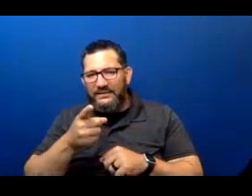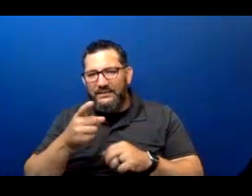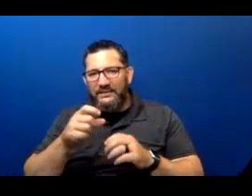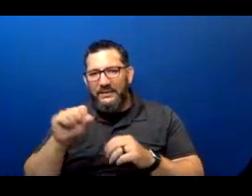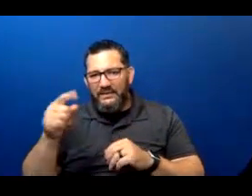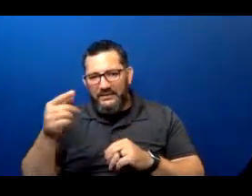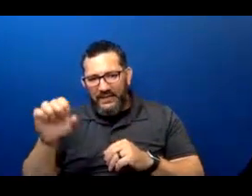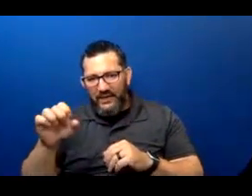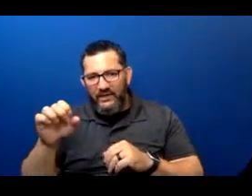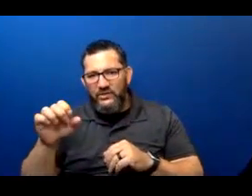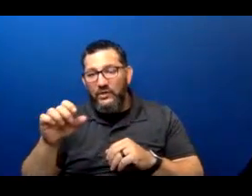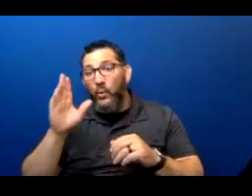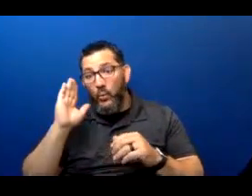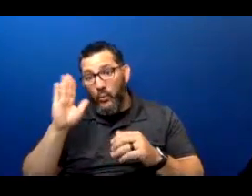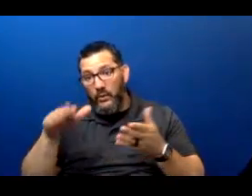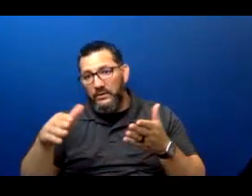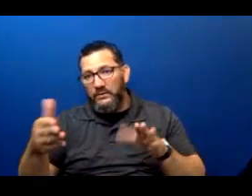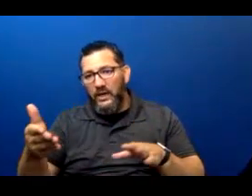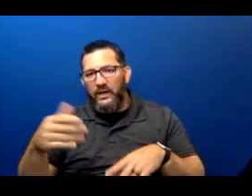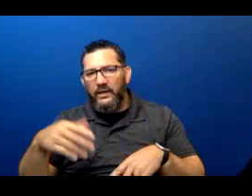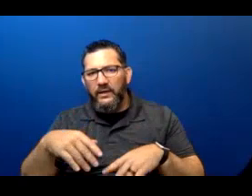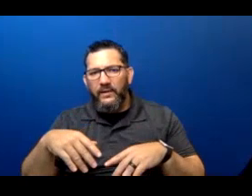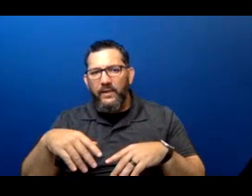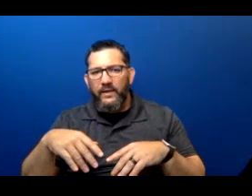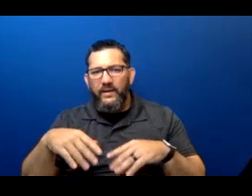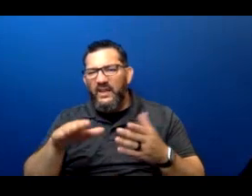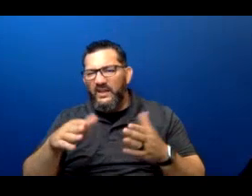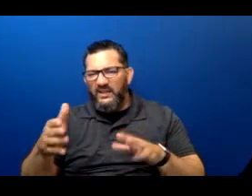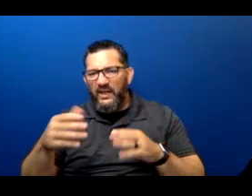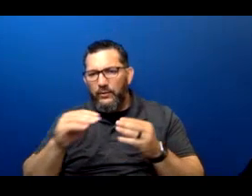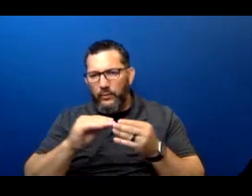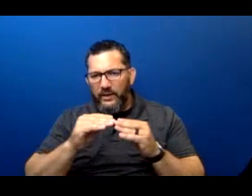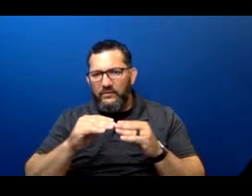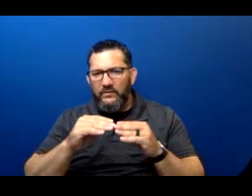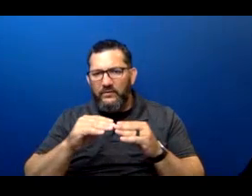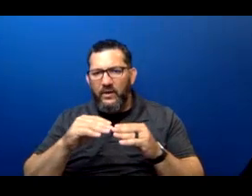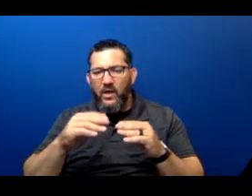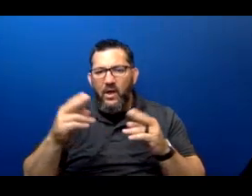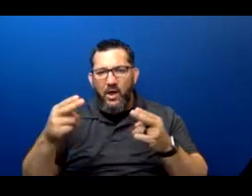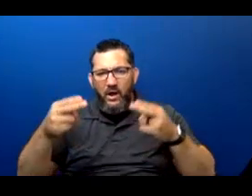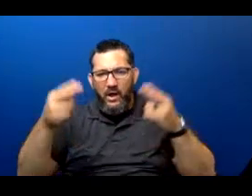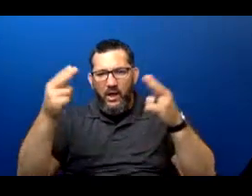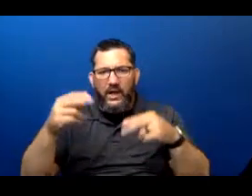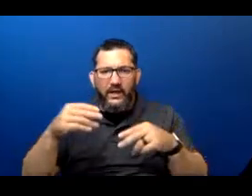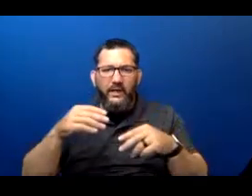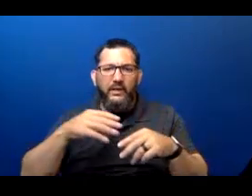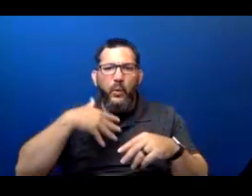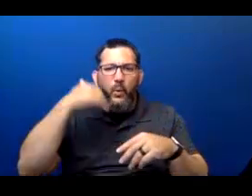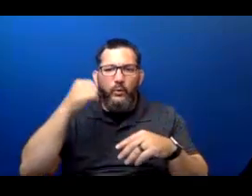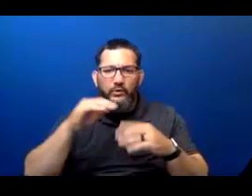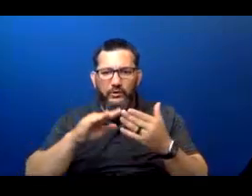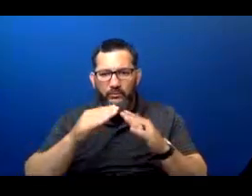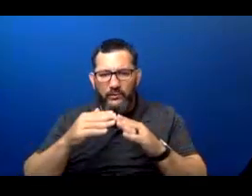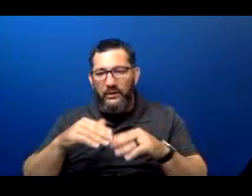disease die, and the death rates are higher among the elderly community and things like that. So